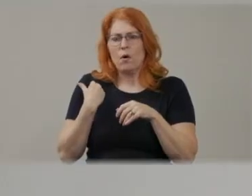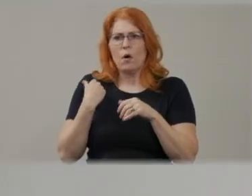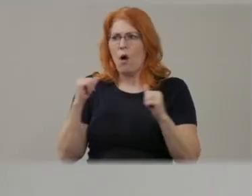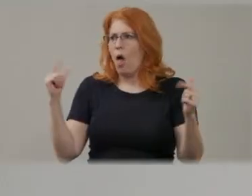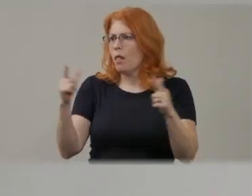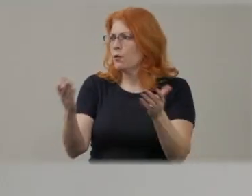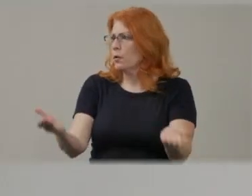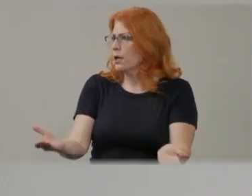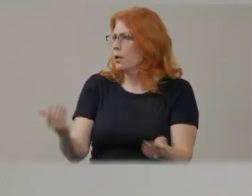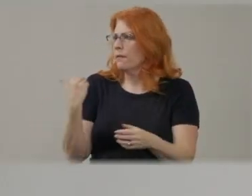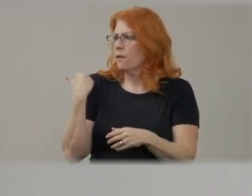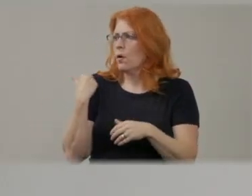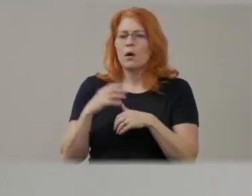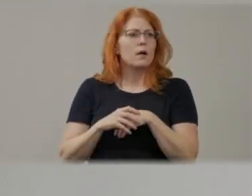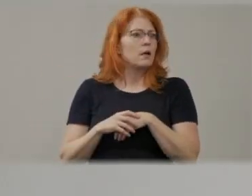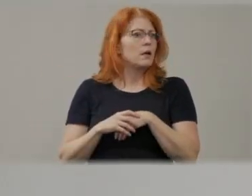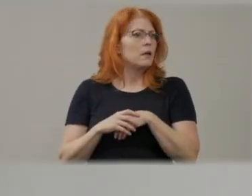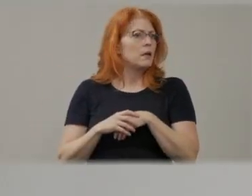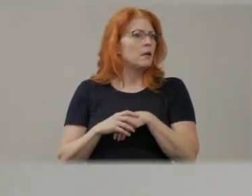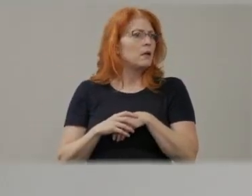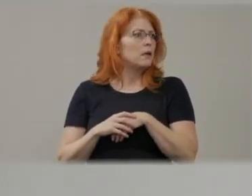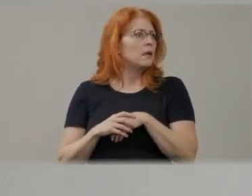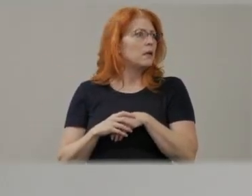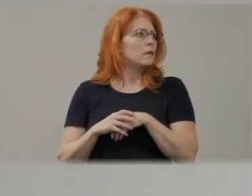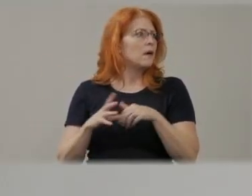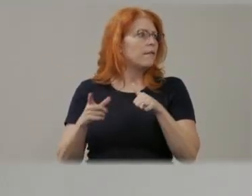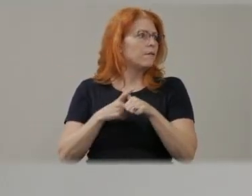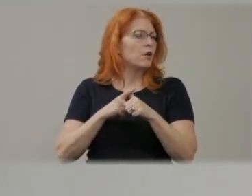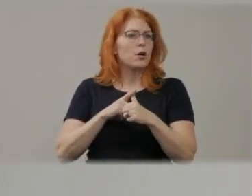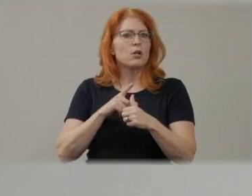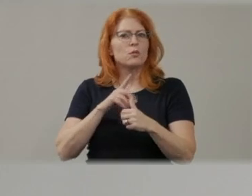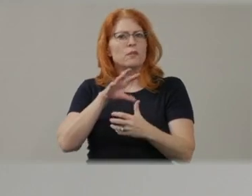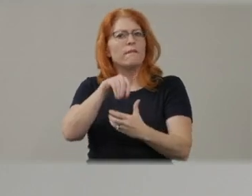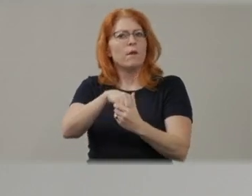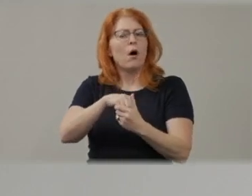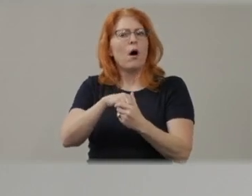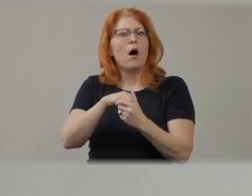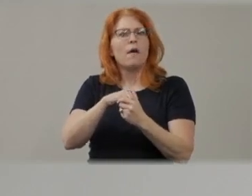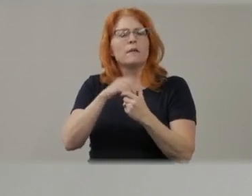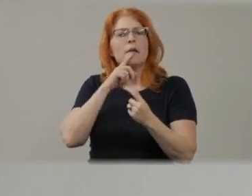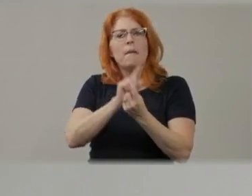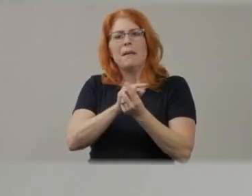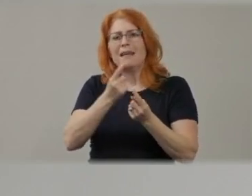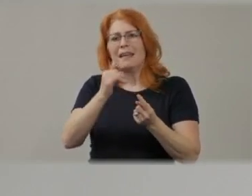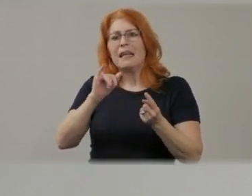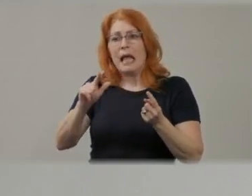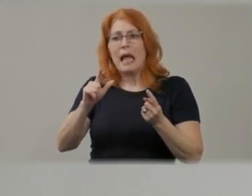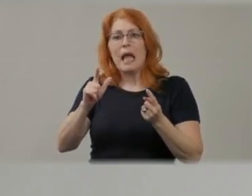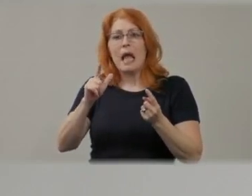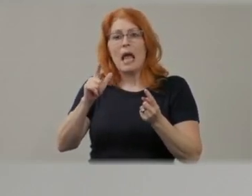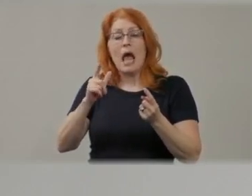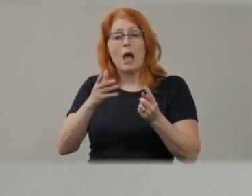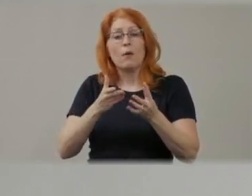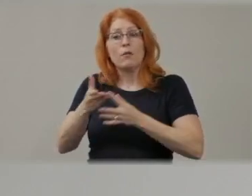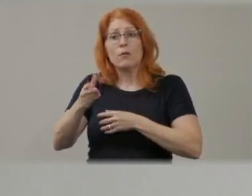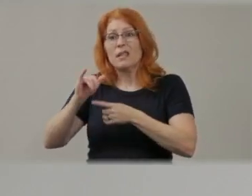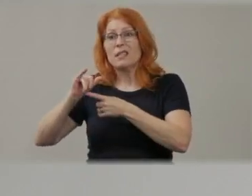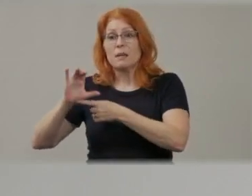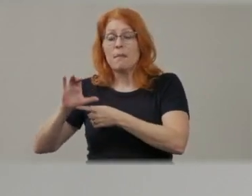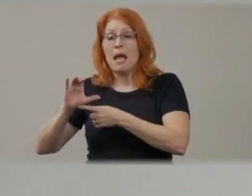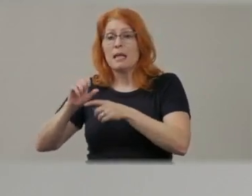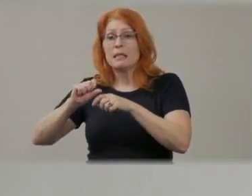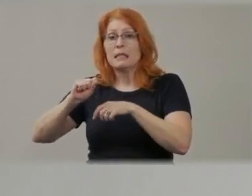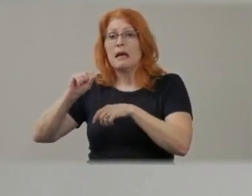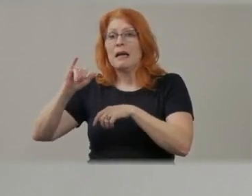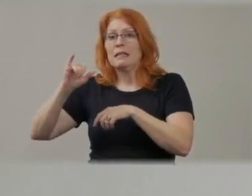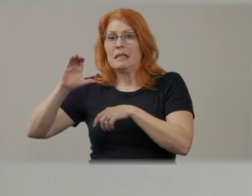were here, that I first became involved in this because I met Gil and we went through the incident command-based system.